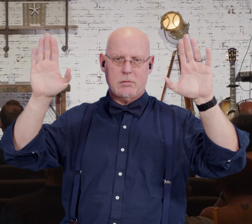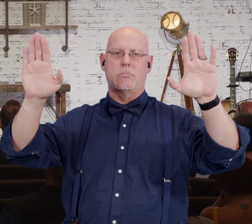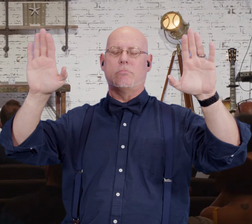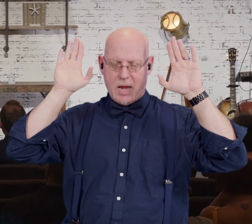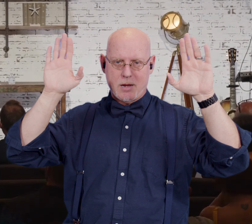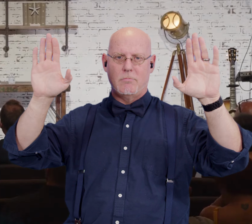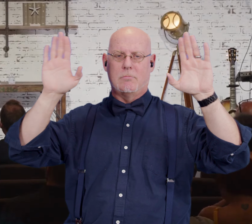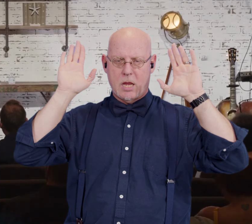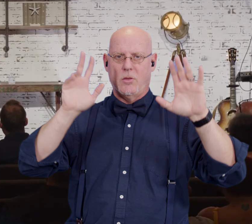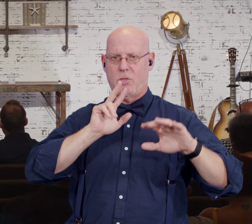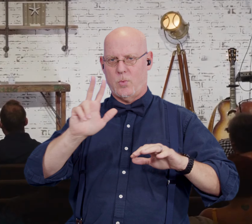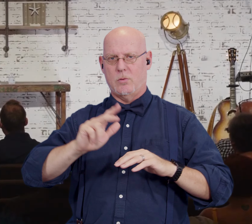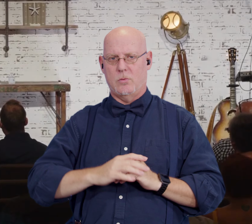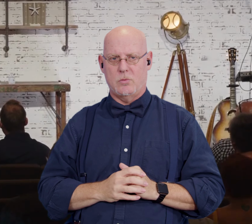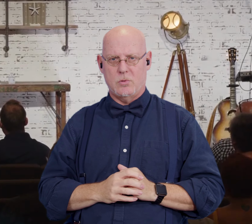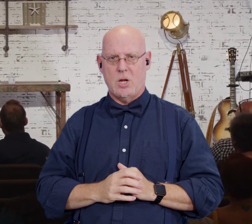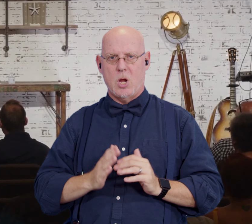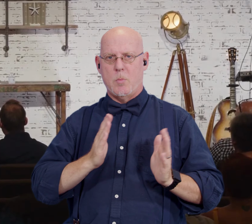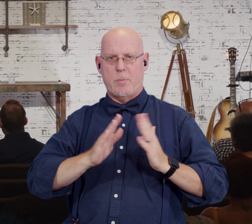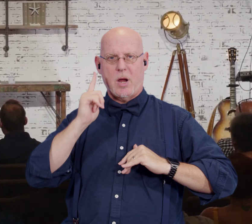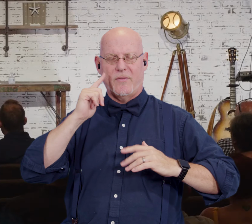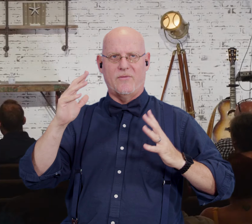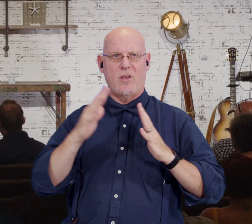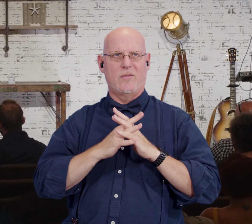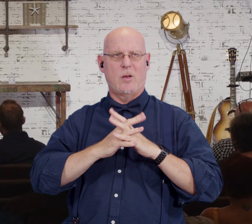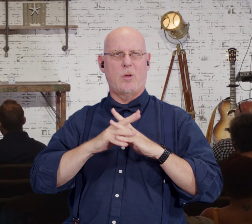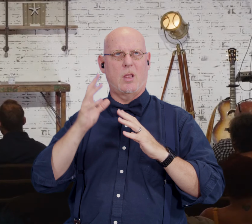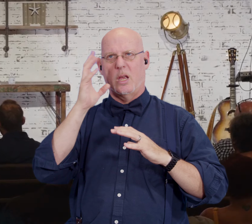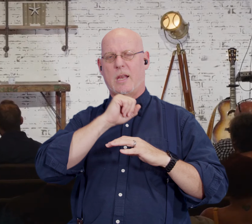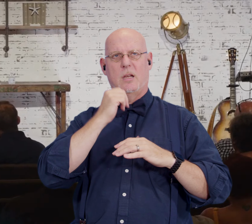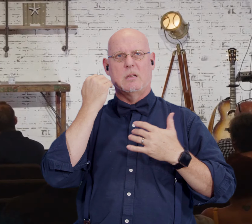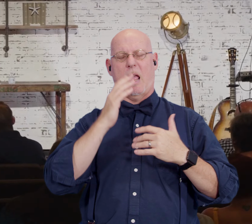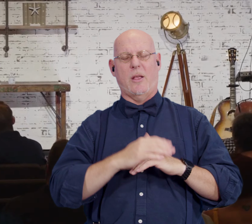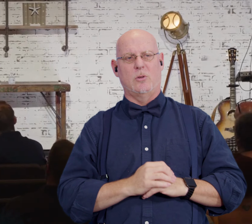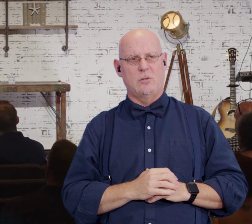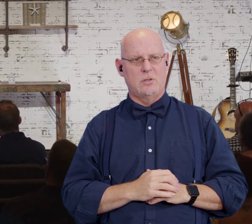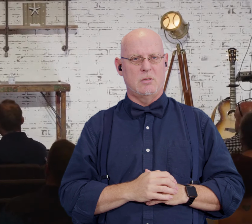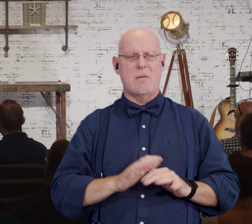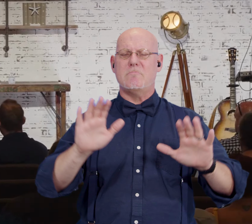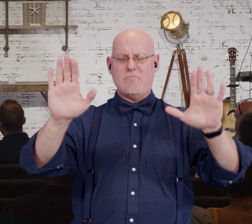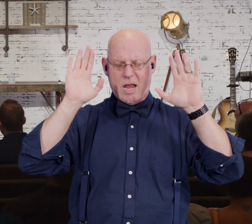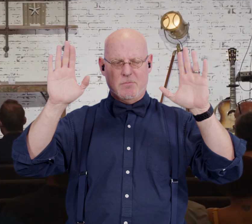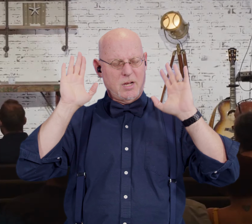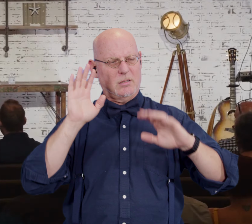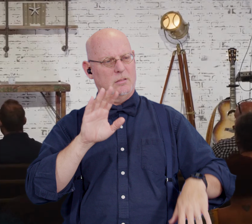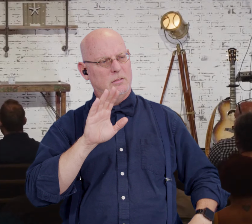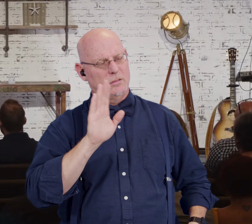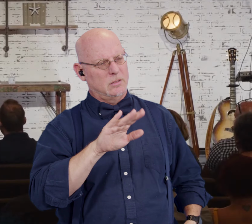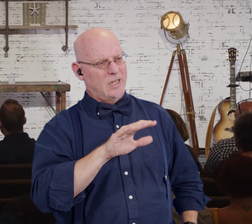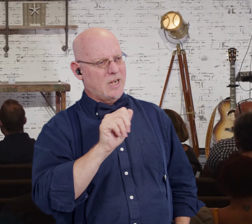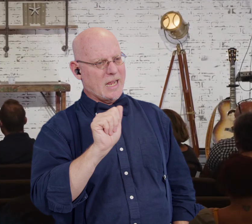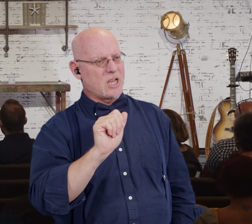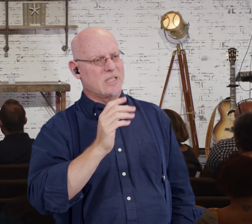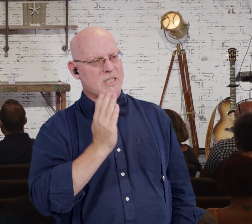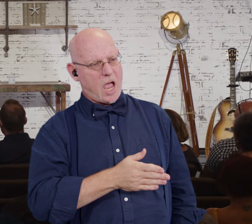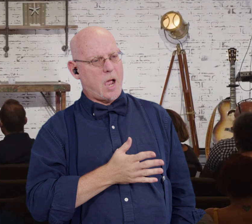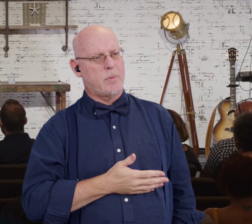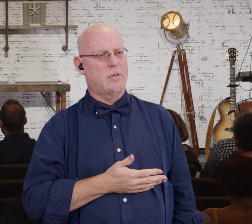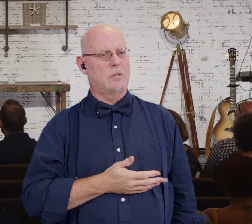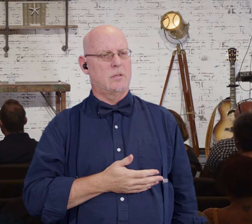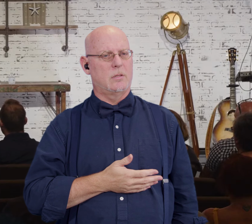slamming his forehead into the wall, preparing for football season, I guess. Like just slamming his head in the wall. I'm like, hey, Augustine,